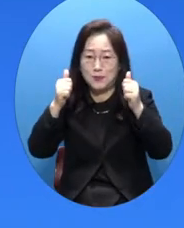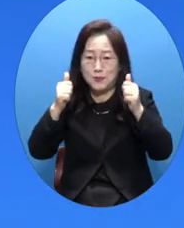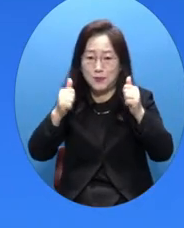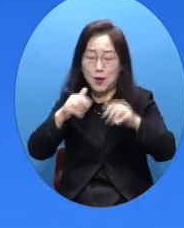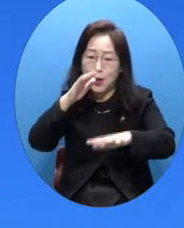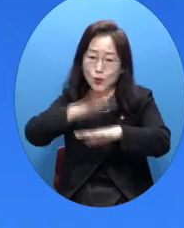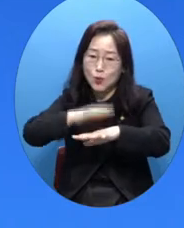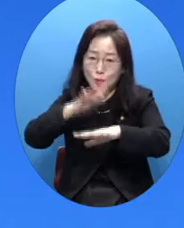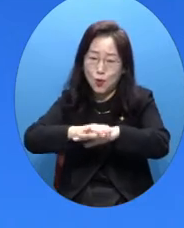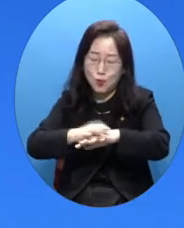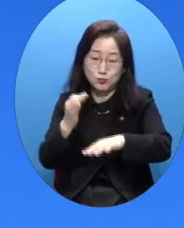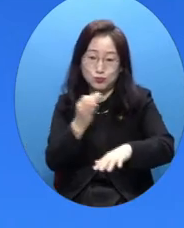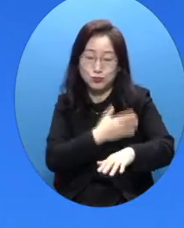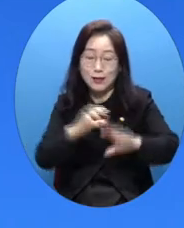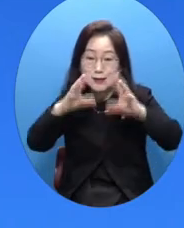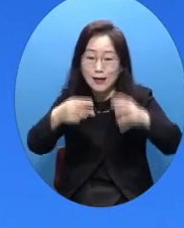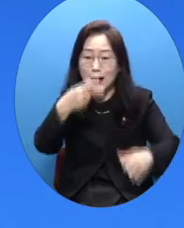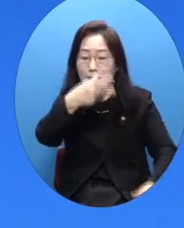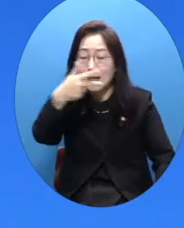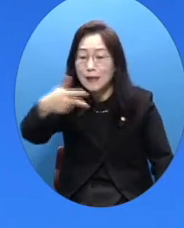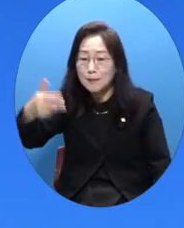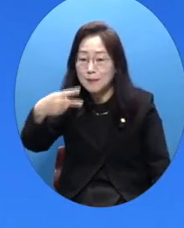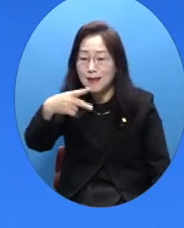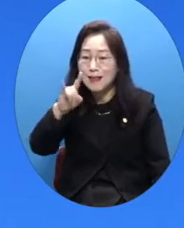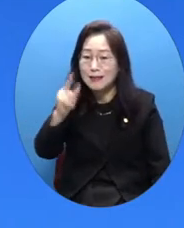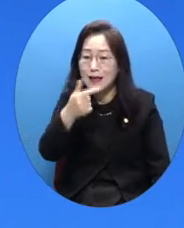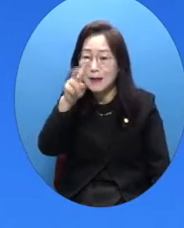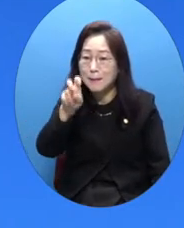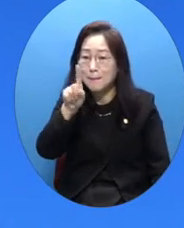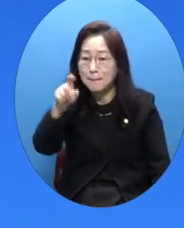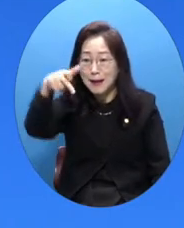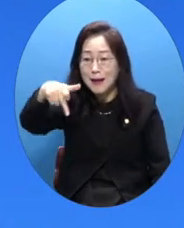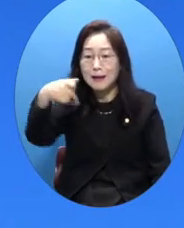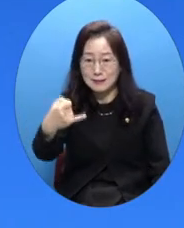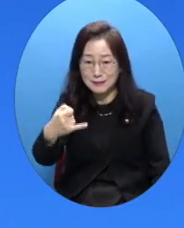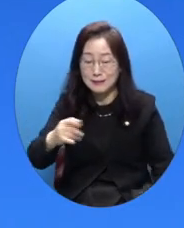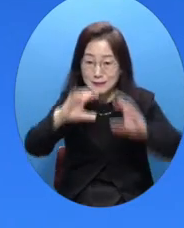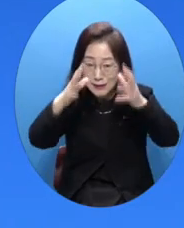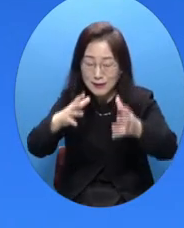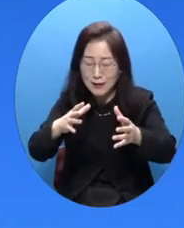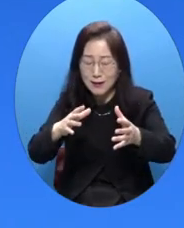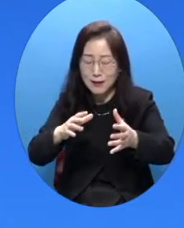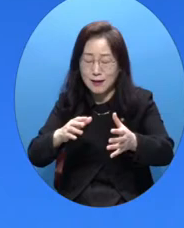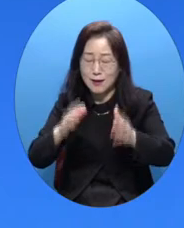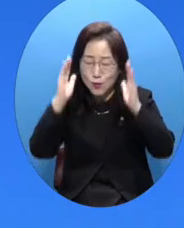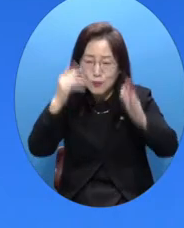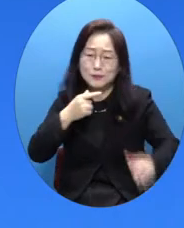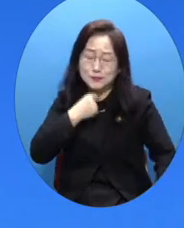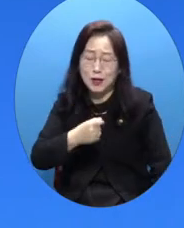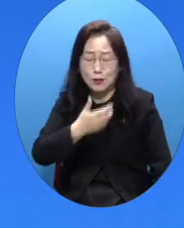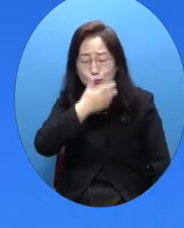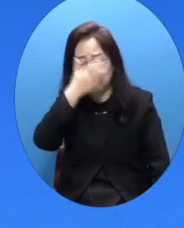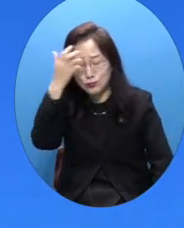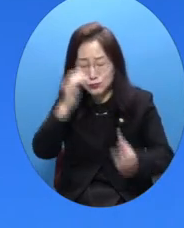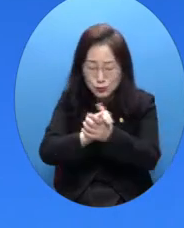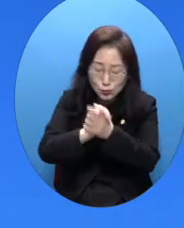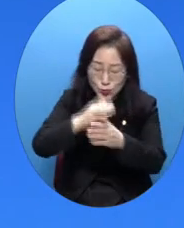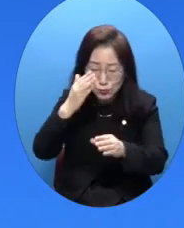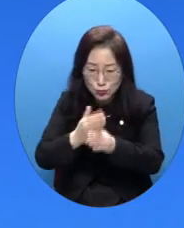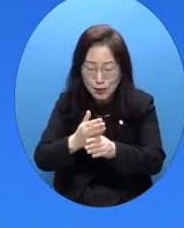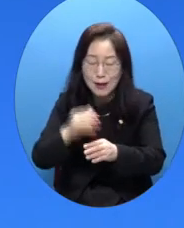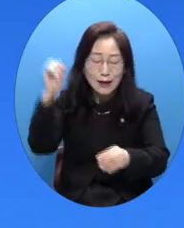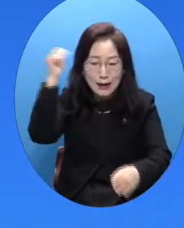here he had a dream to study in Denmark uh Advanced agricultural country